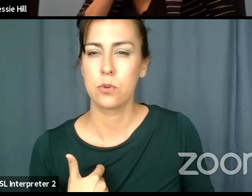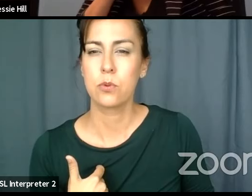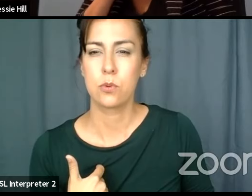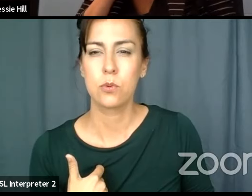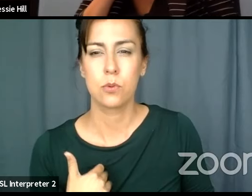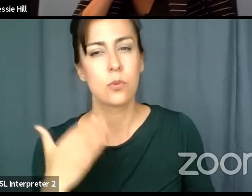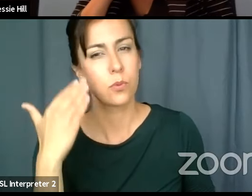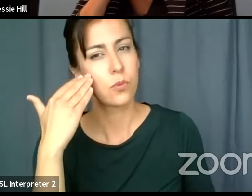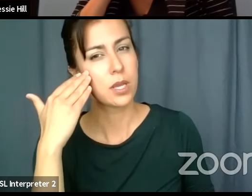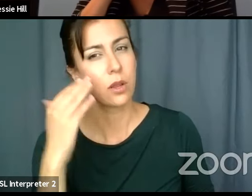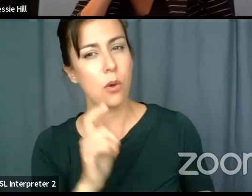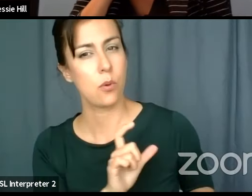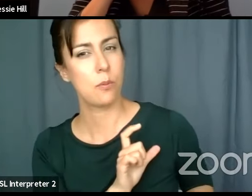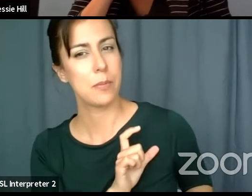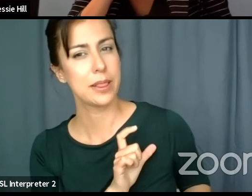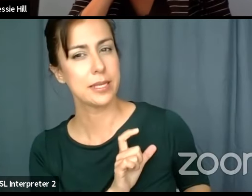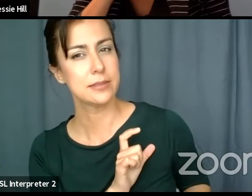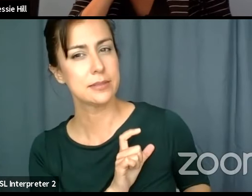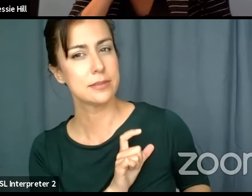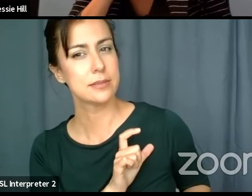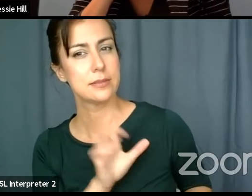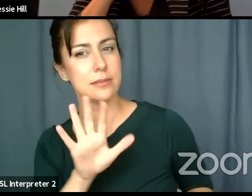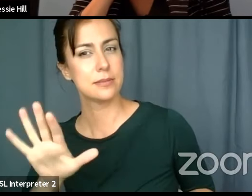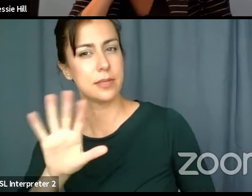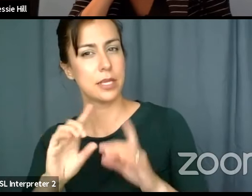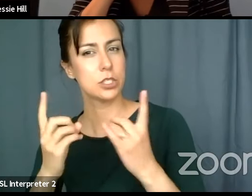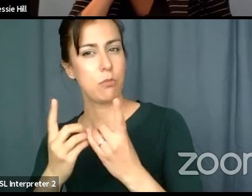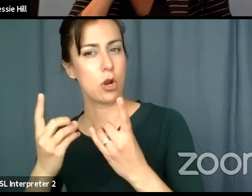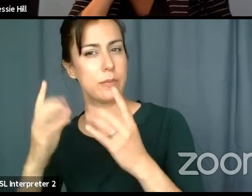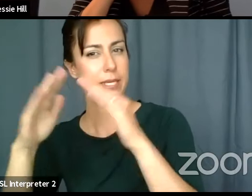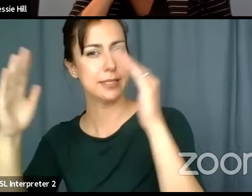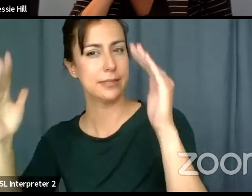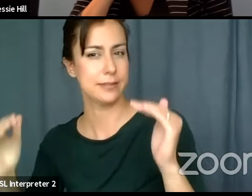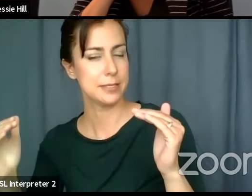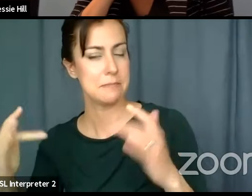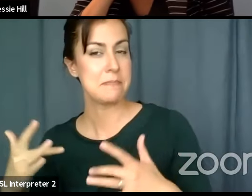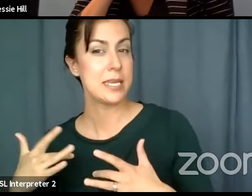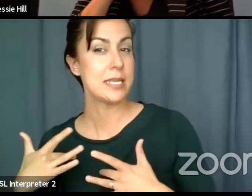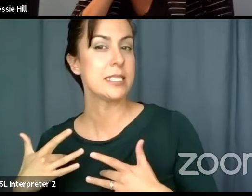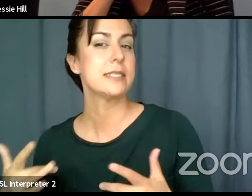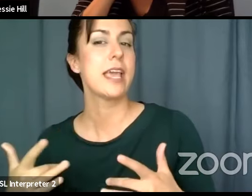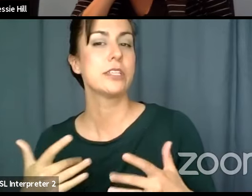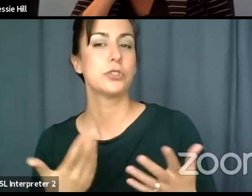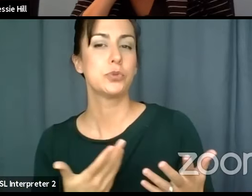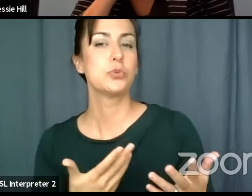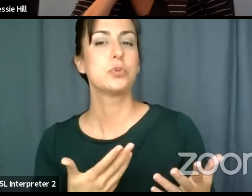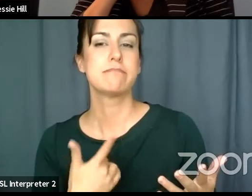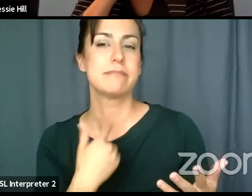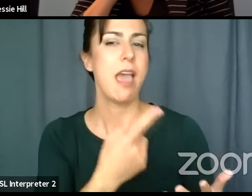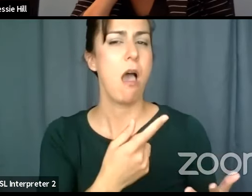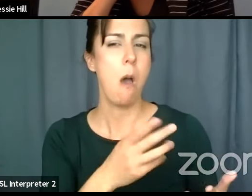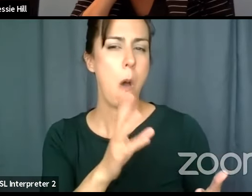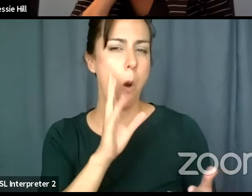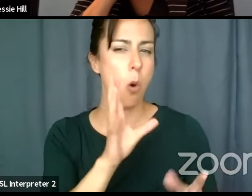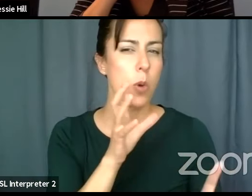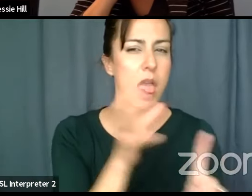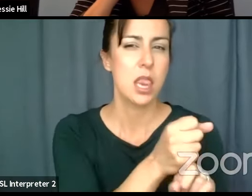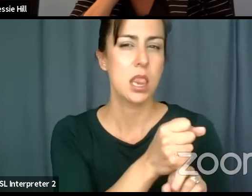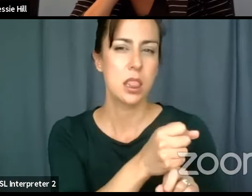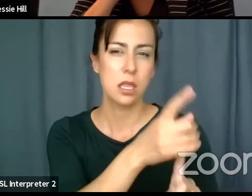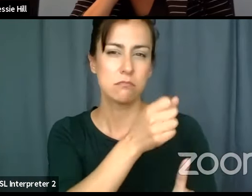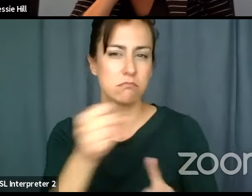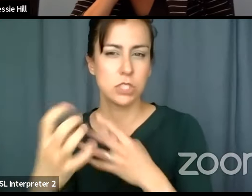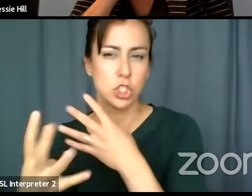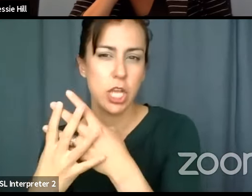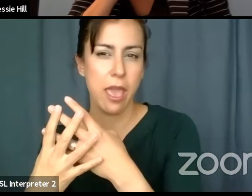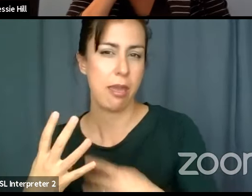police officers and police systems usually use the threat of the criminal justice system or the actual criminal justice